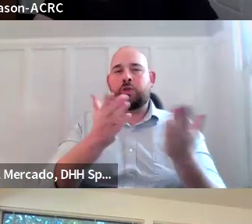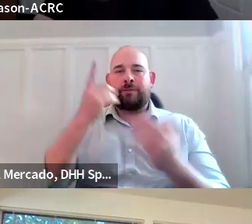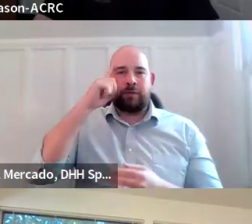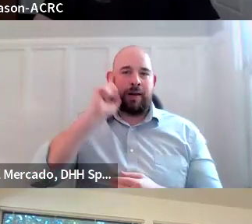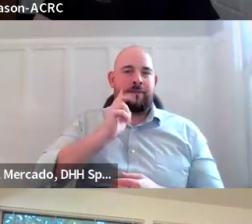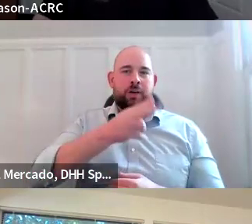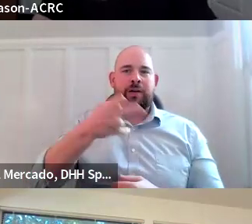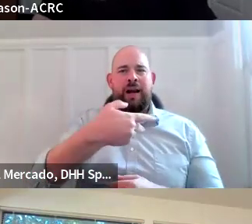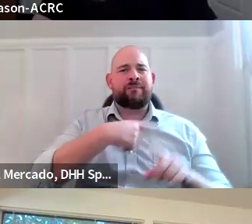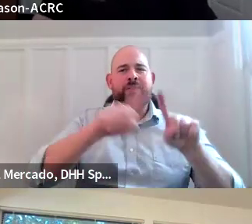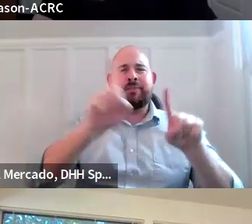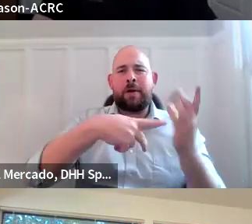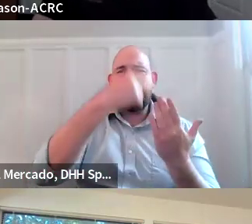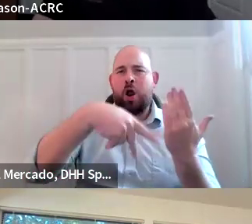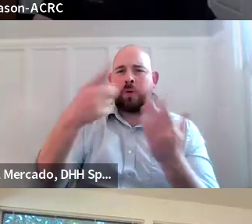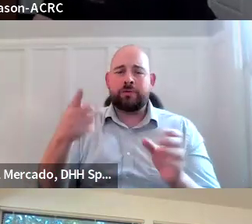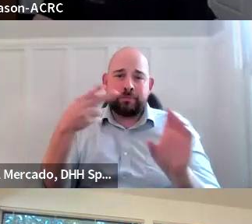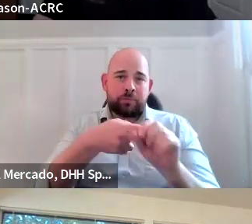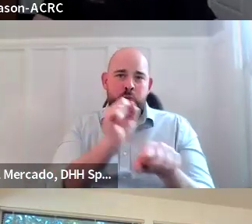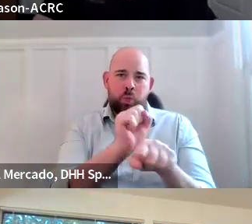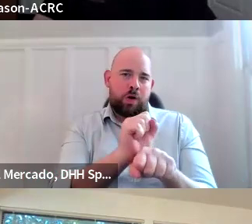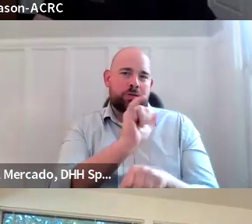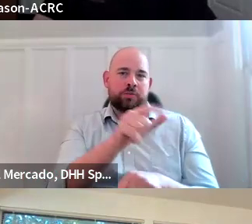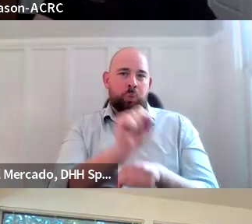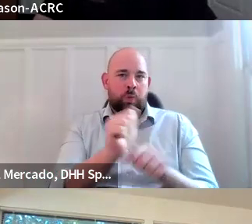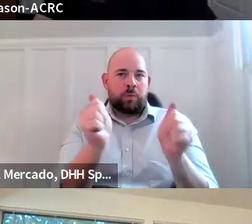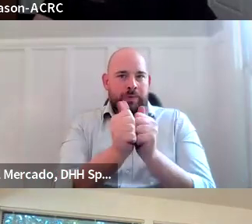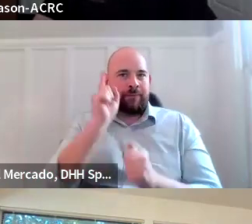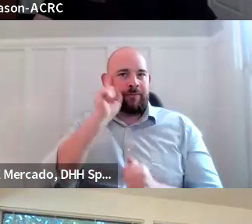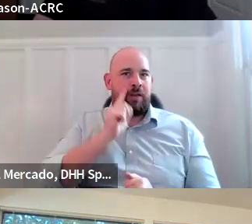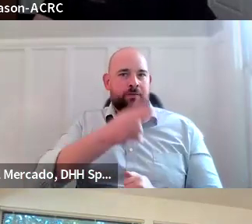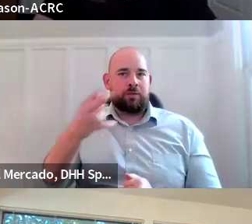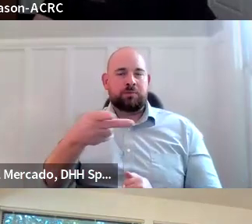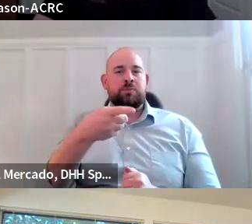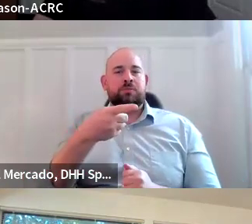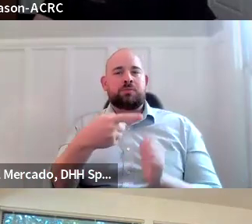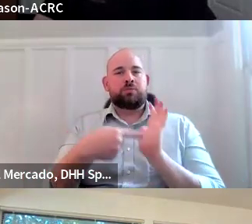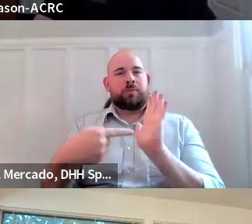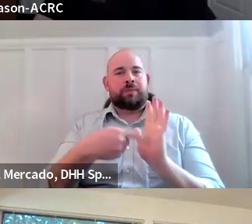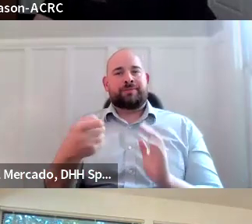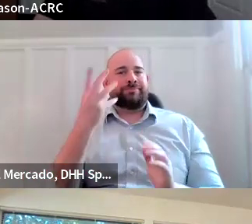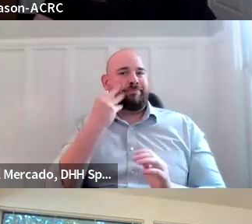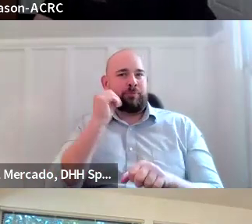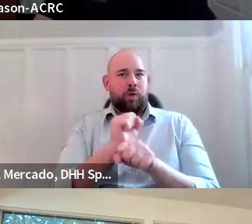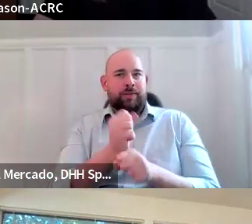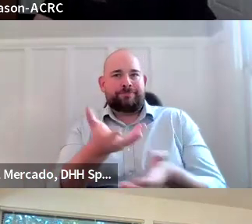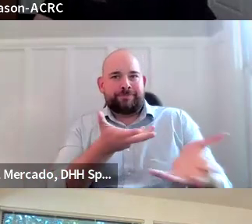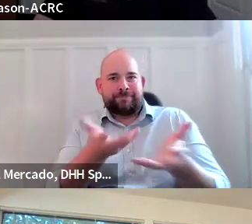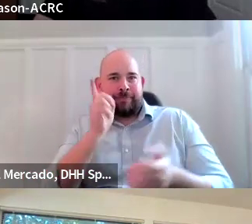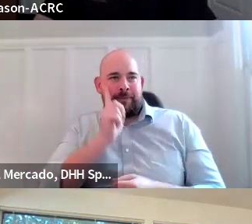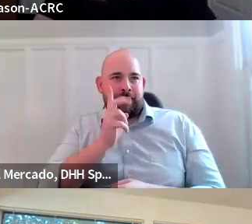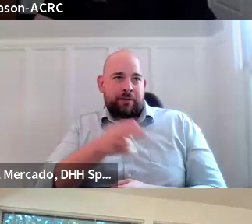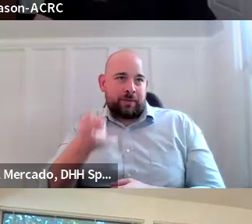deaf and hard of hearing participants. And then even NorCal has deaf and hard of hearing programs. So see if they've worked